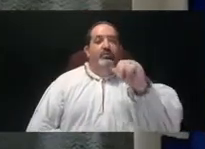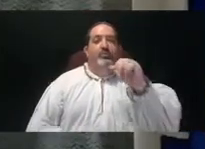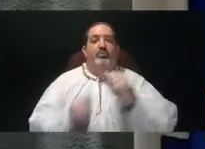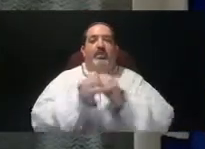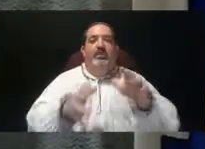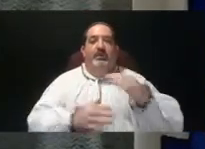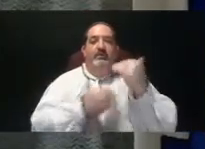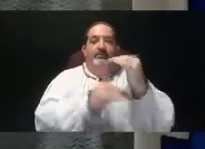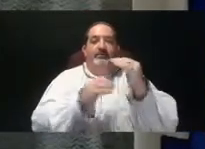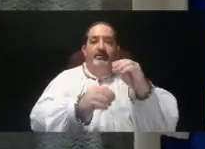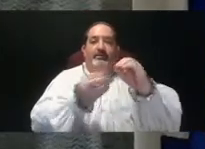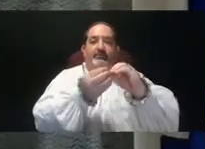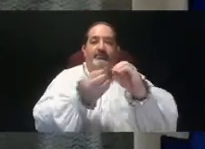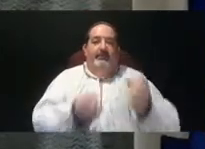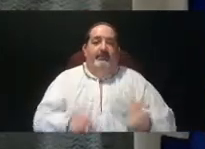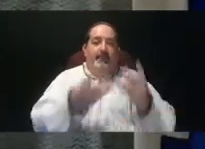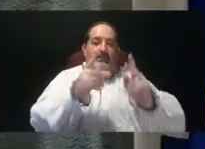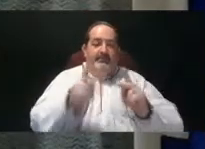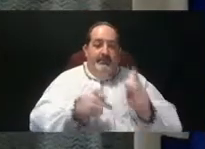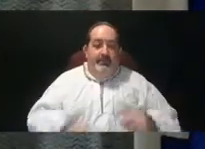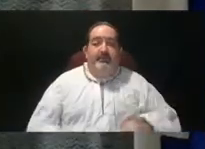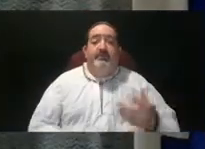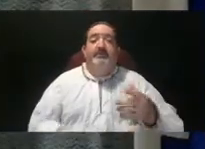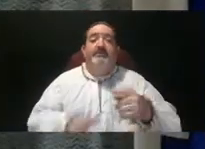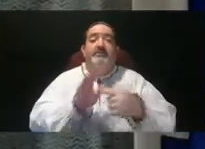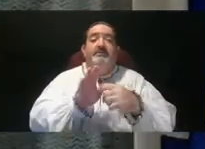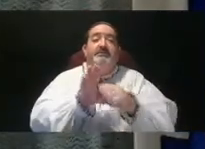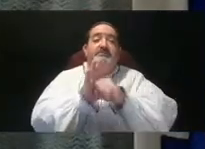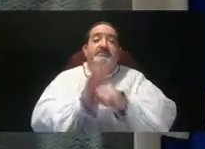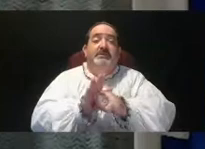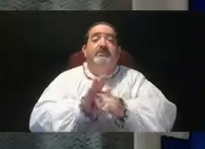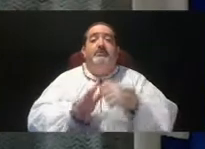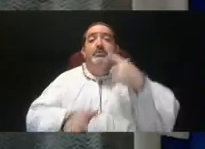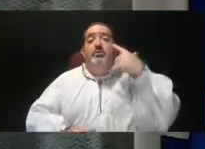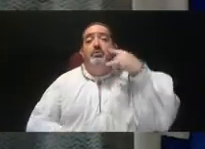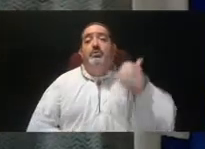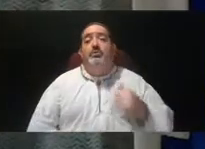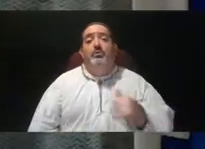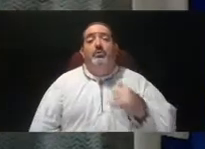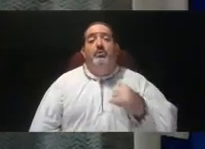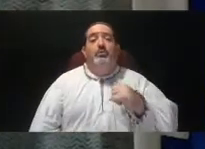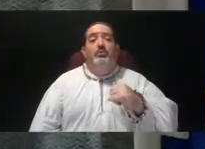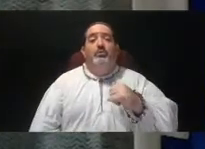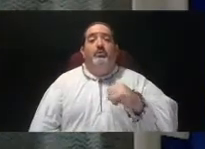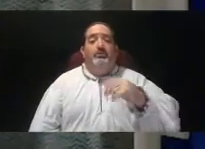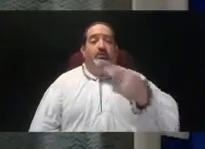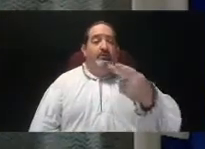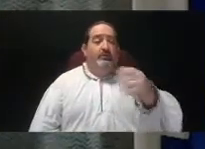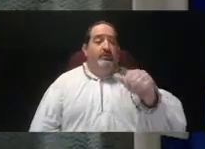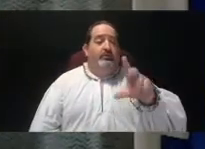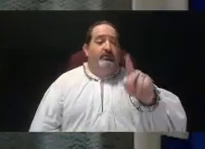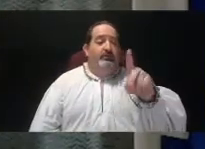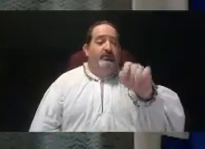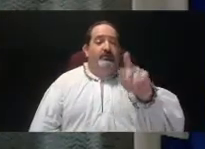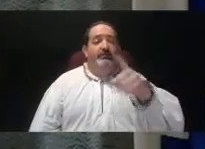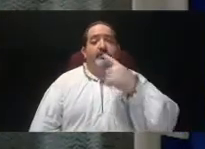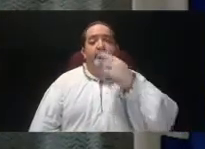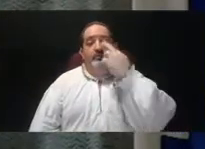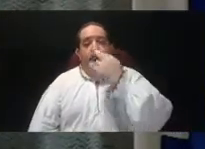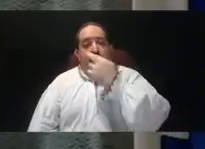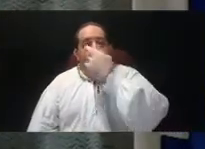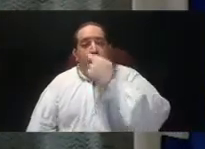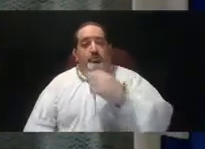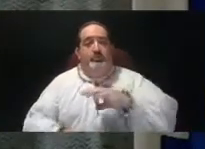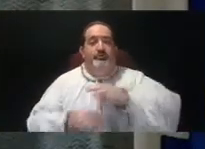number. And the symbol of this order is a golden heraldic rose, dependent from the ribbons of the colors of Caid, and is given by the